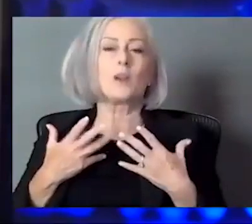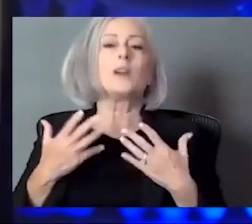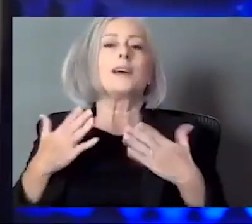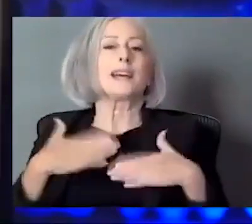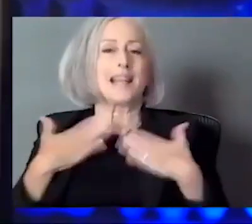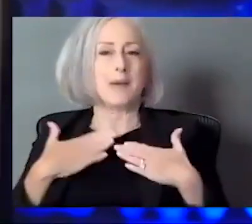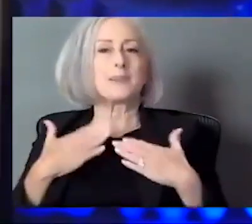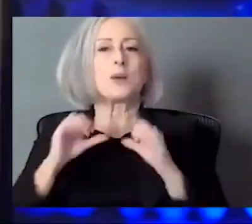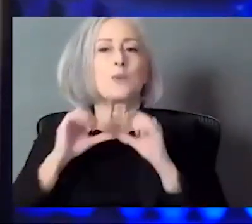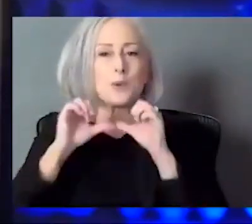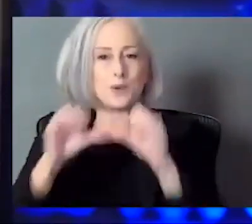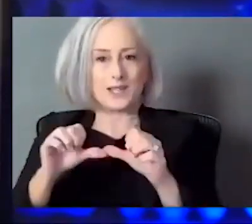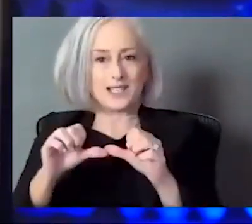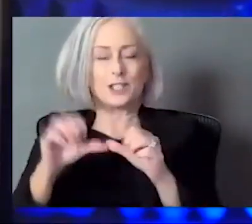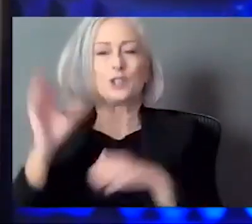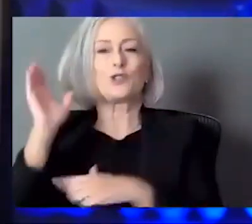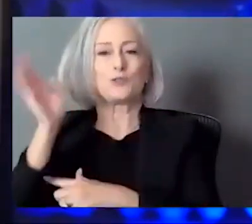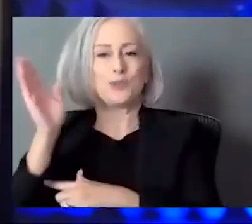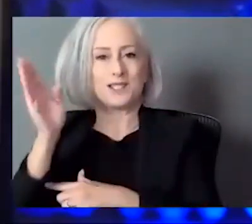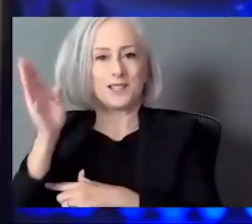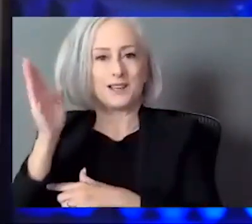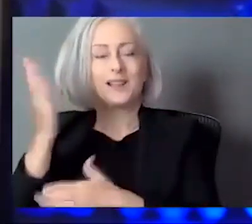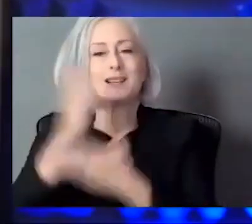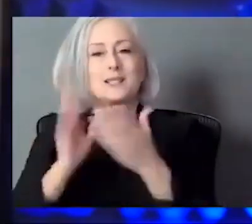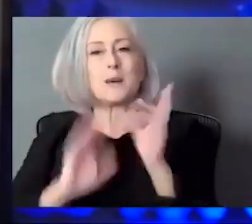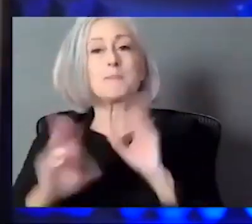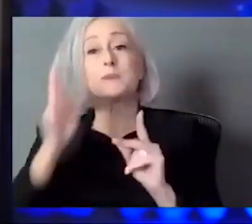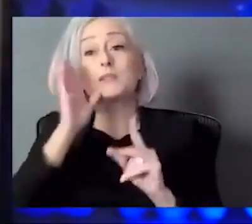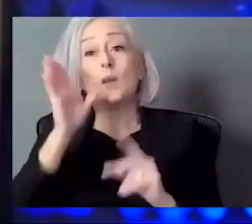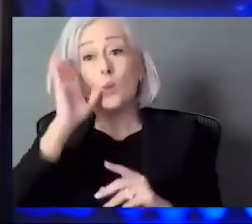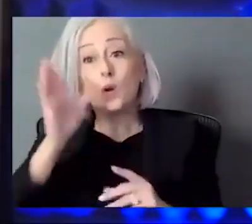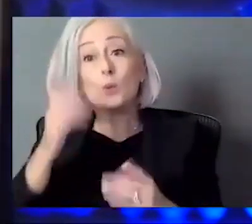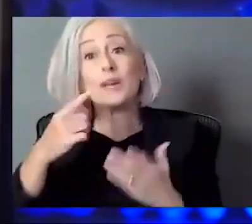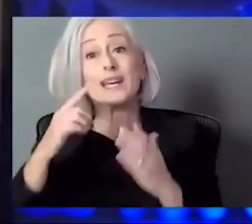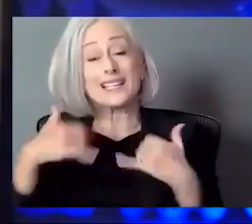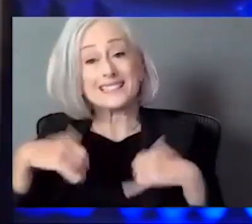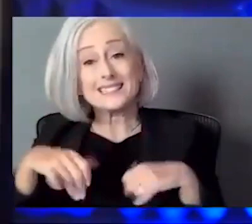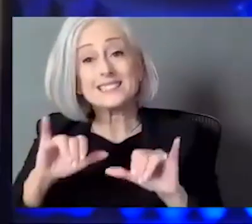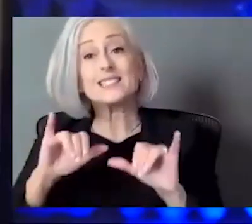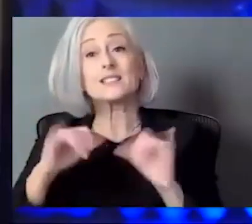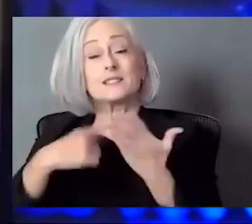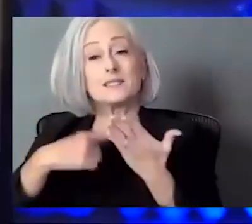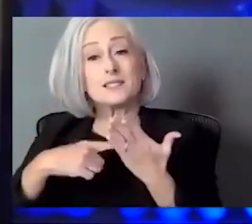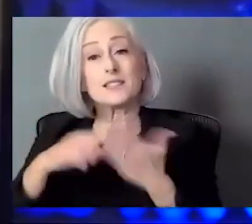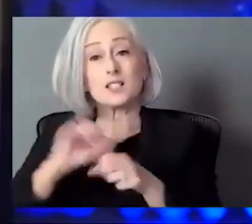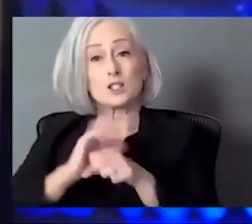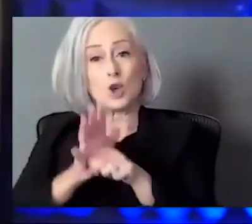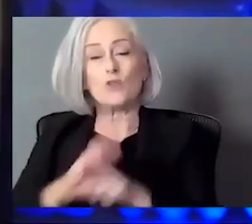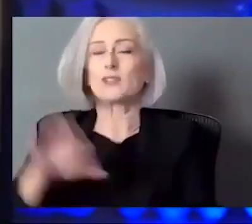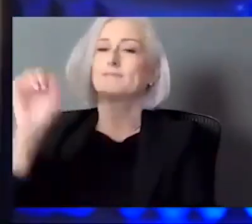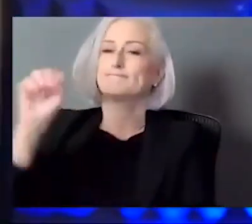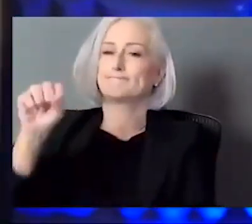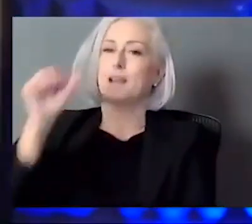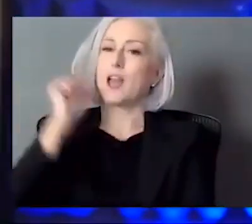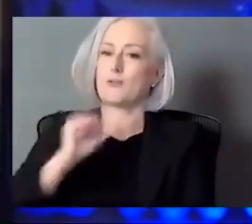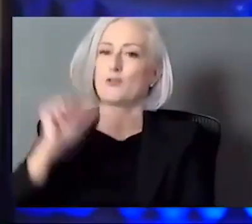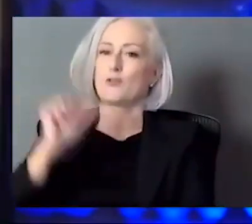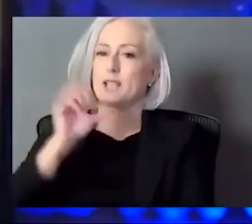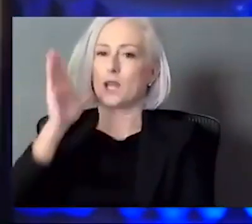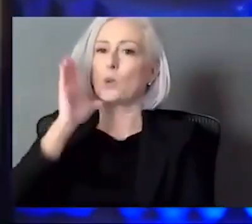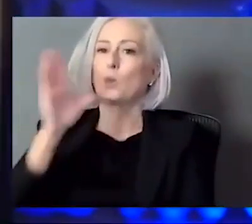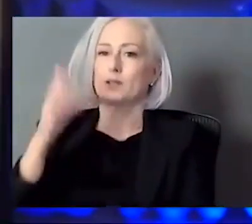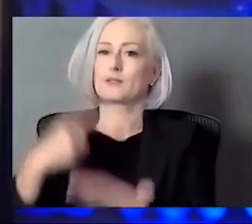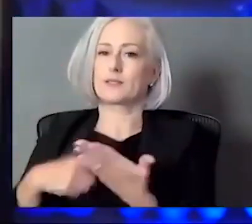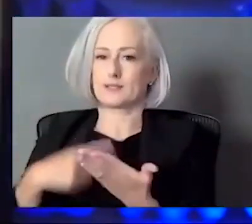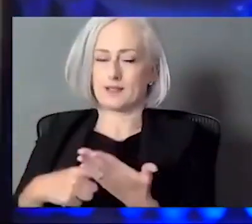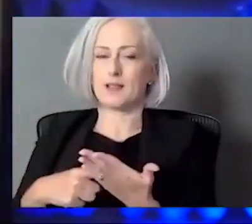some of you are asking, are we still going to talk about COVID? And yes, every single day. As long as the pandemic